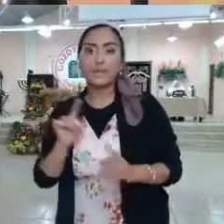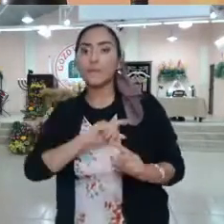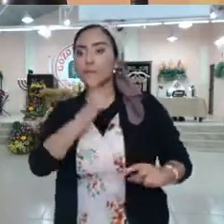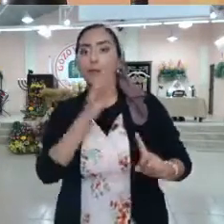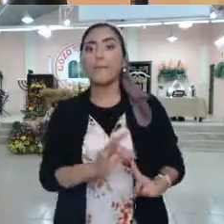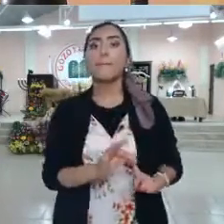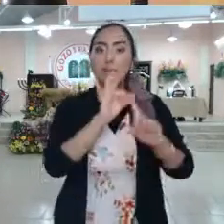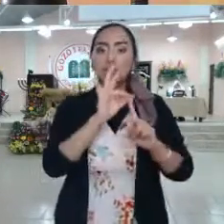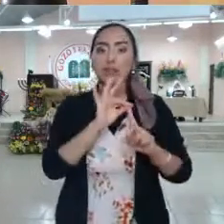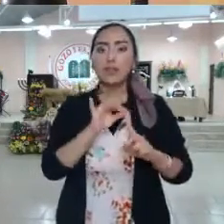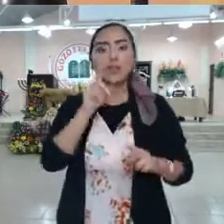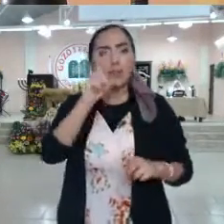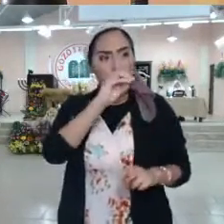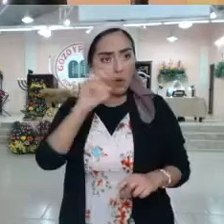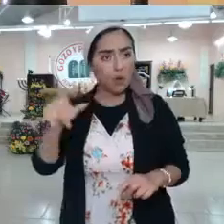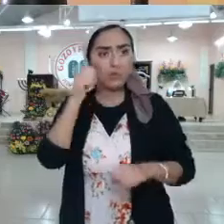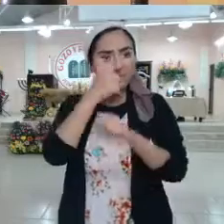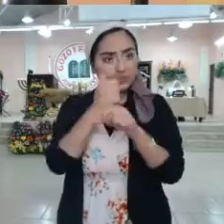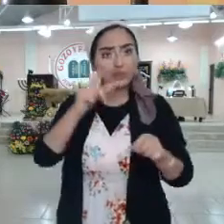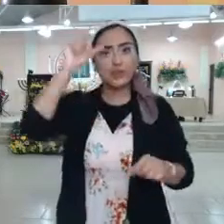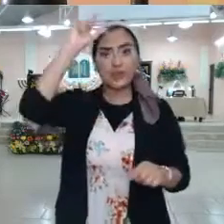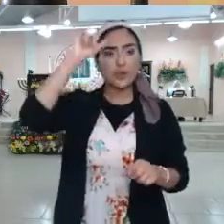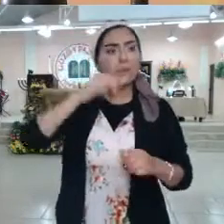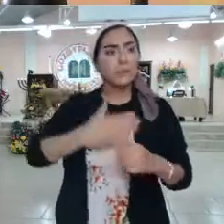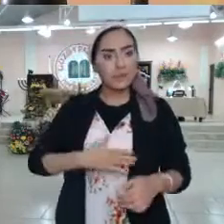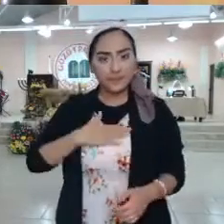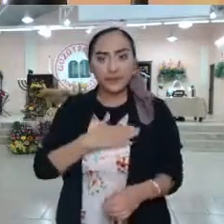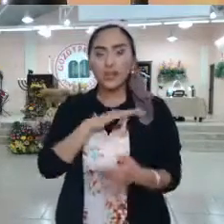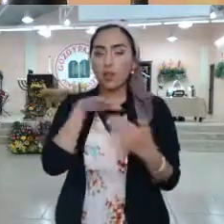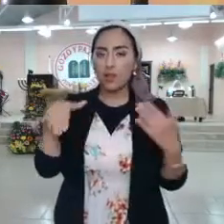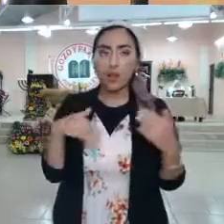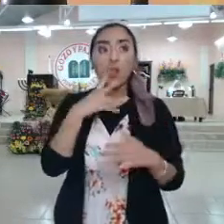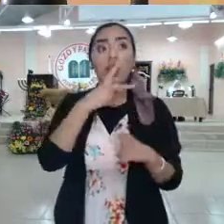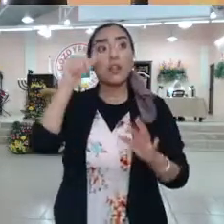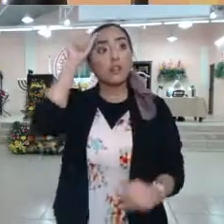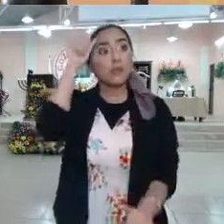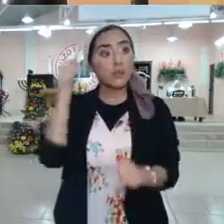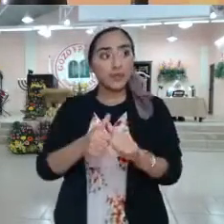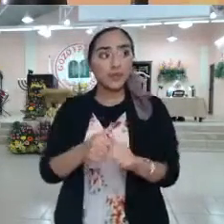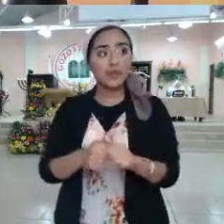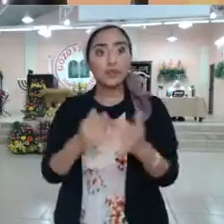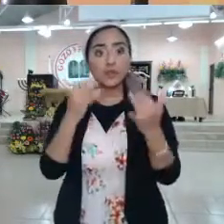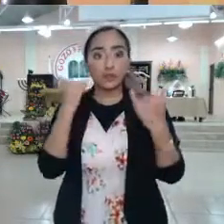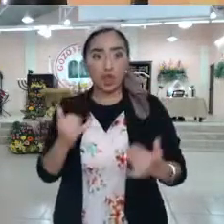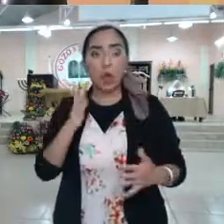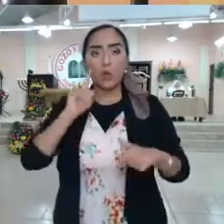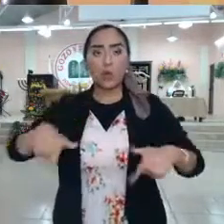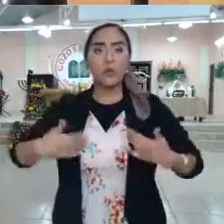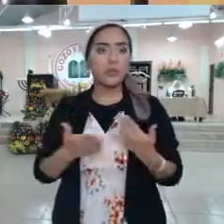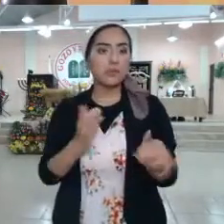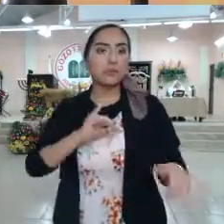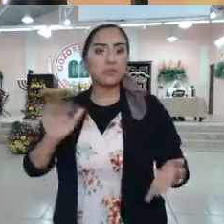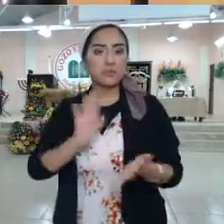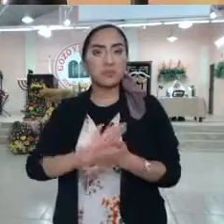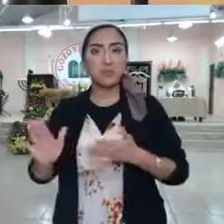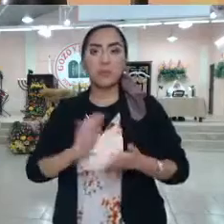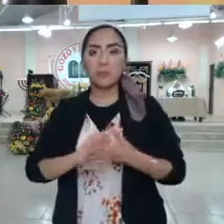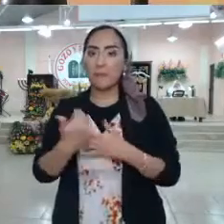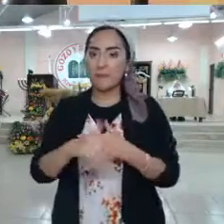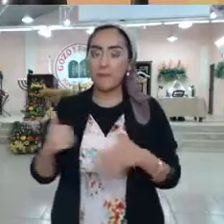No, it has to be completely consecrated apart. Anoint yourself, brothers. Anoint yourself. And remember to live